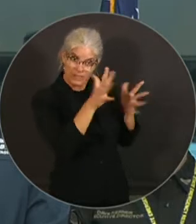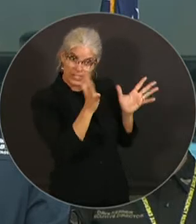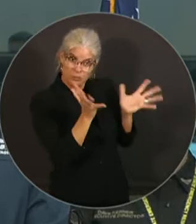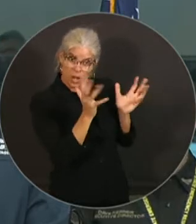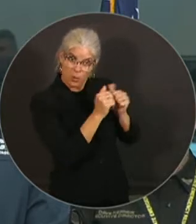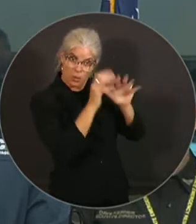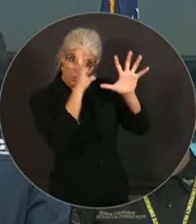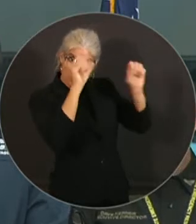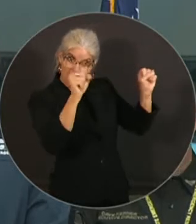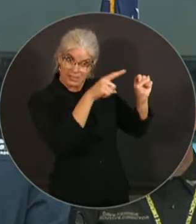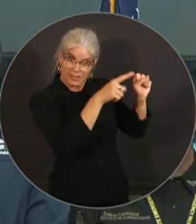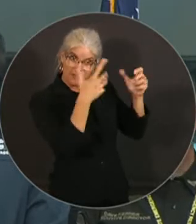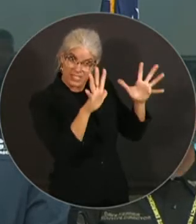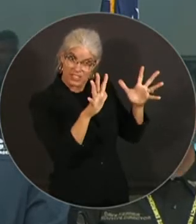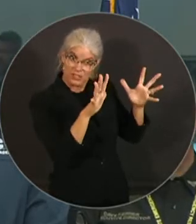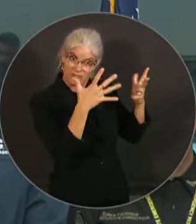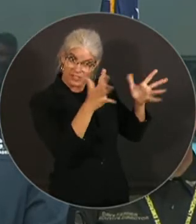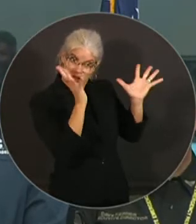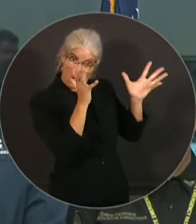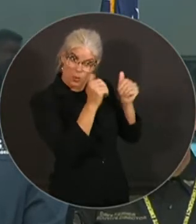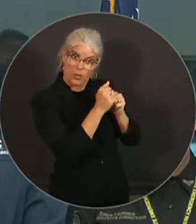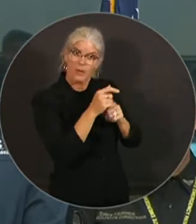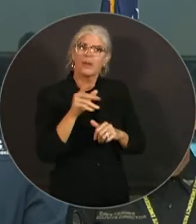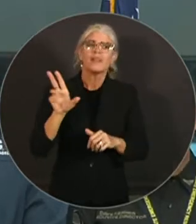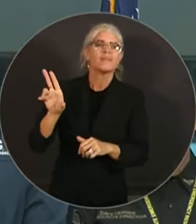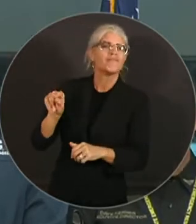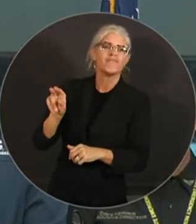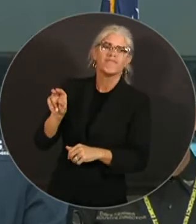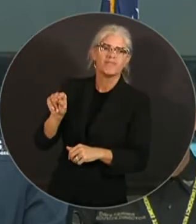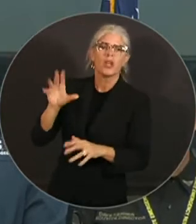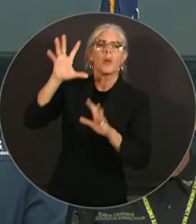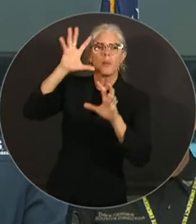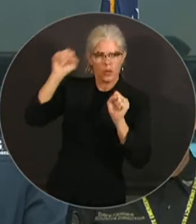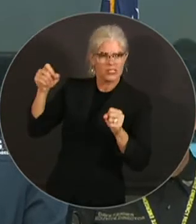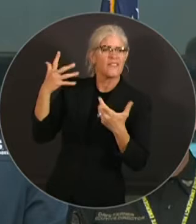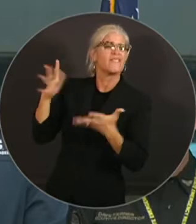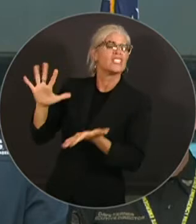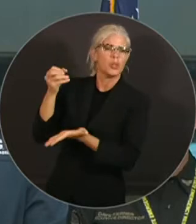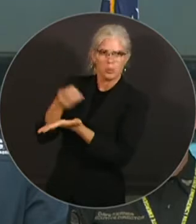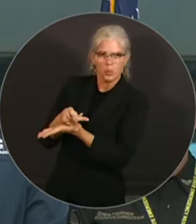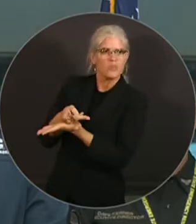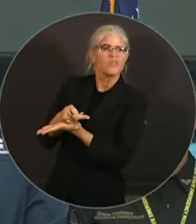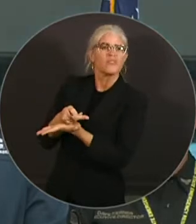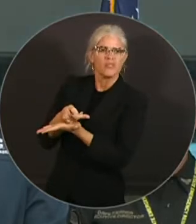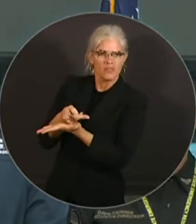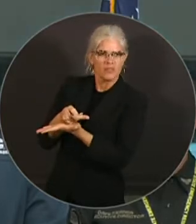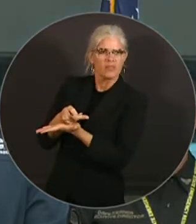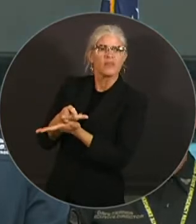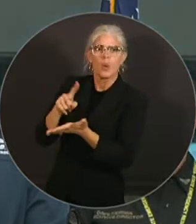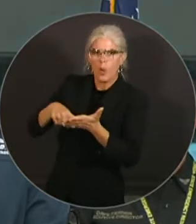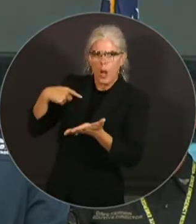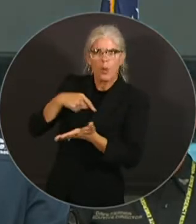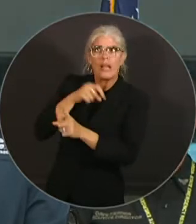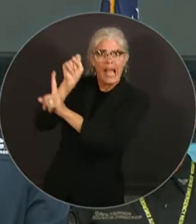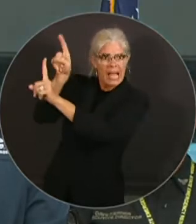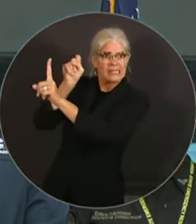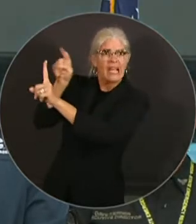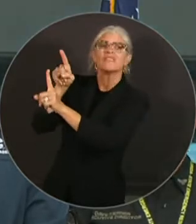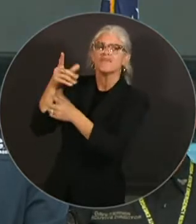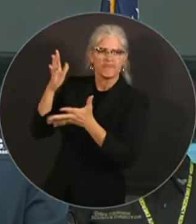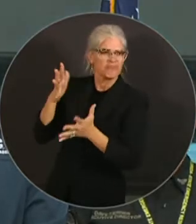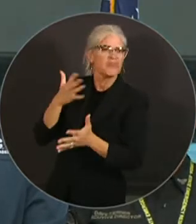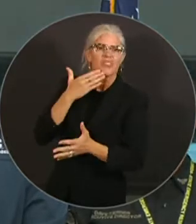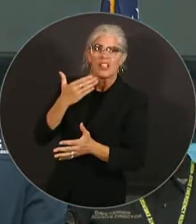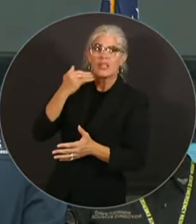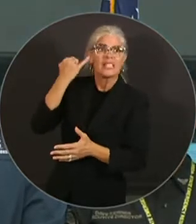this point, it seems like... So the president has approved what we asked for. We're thankful for that. If there's something we need